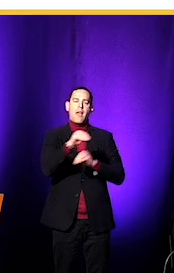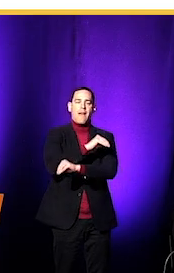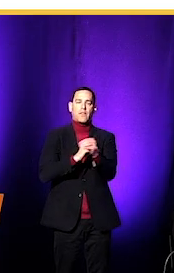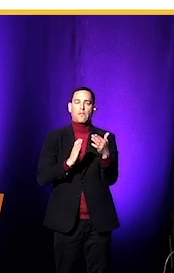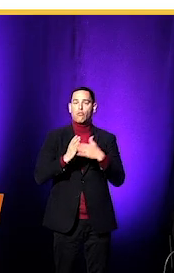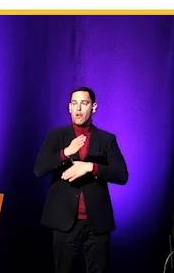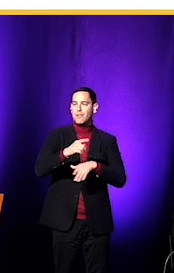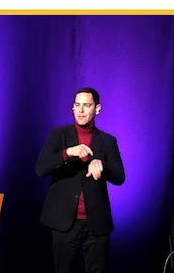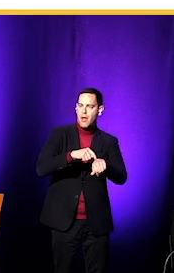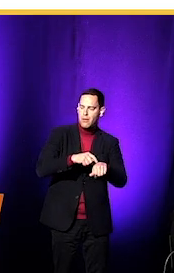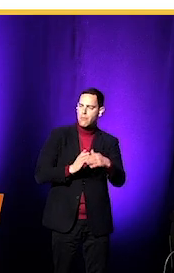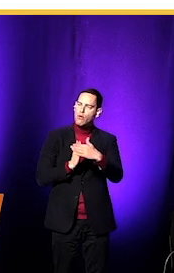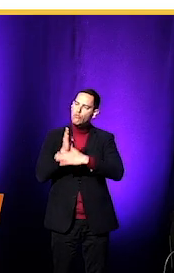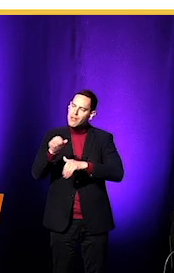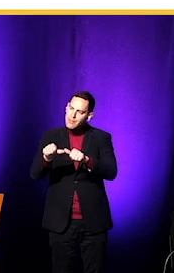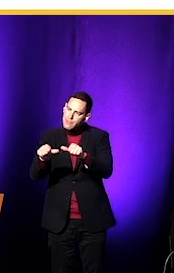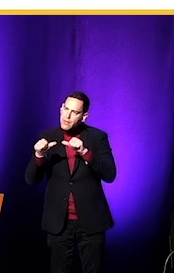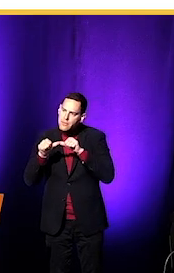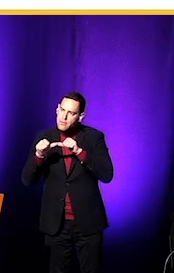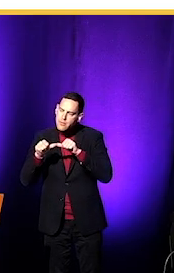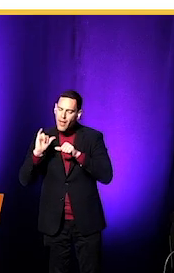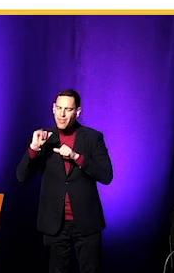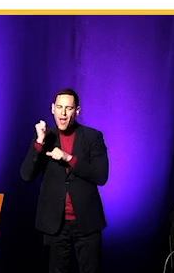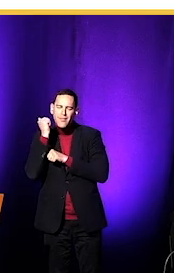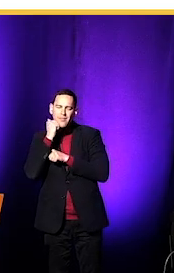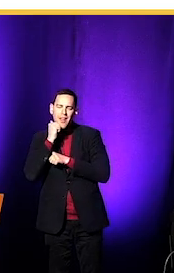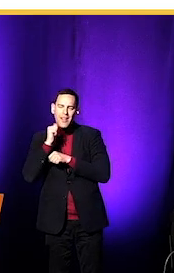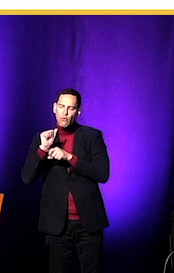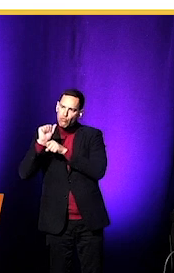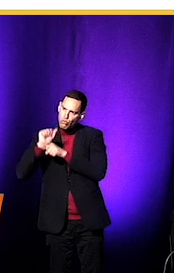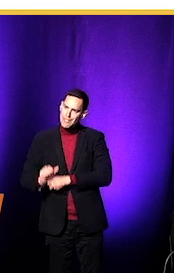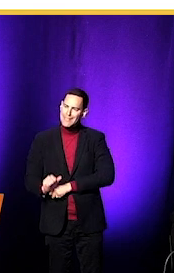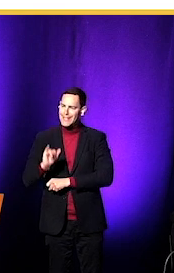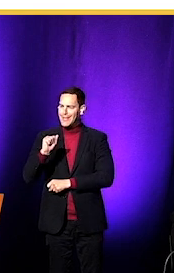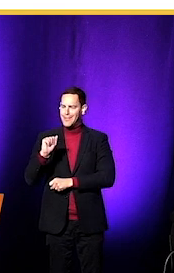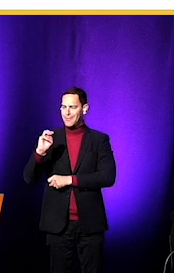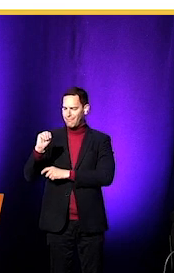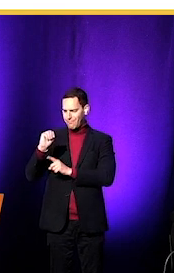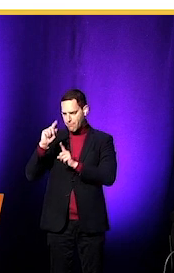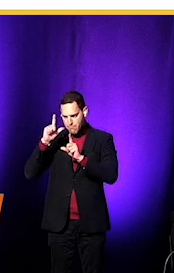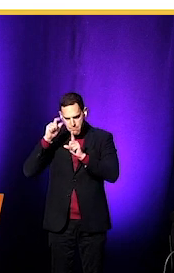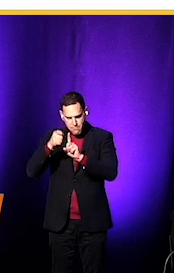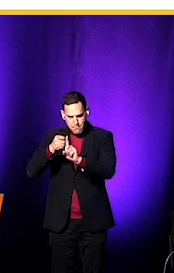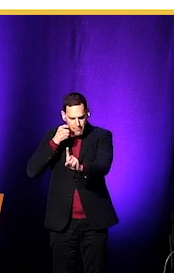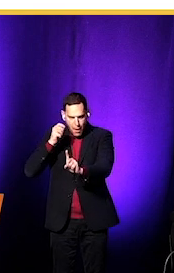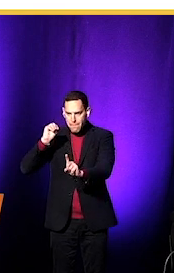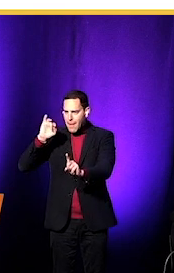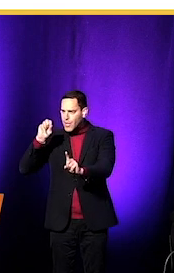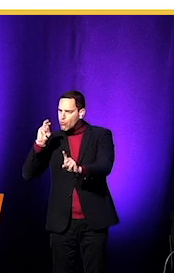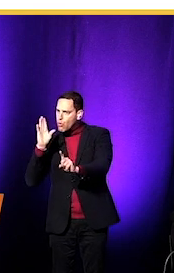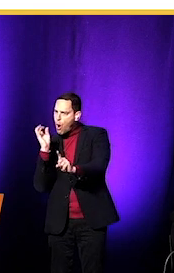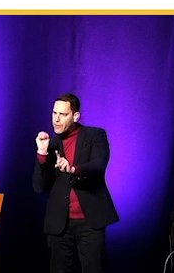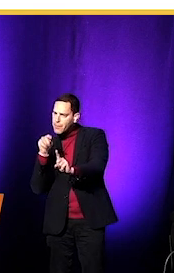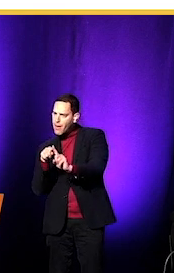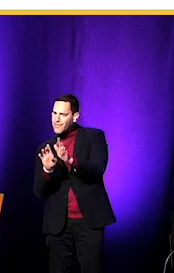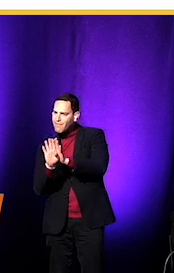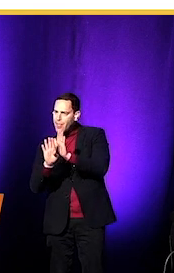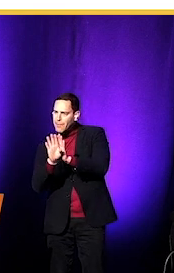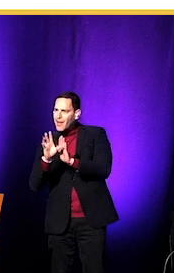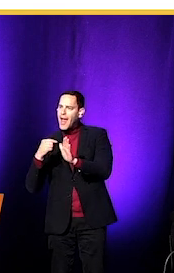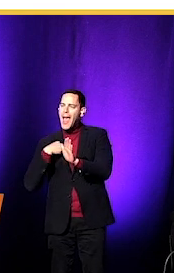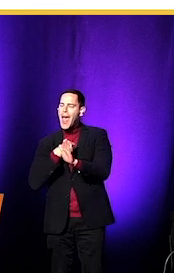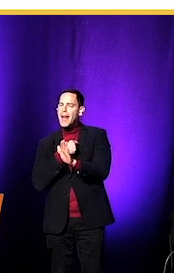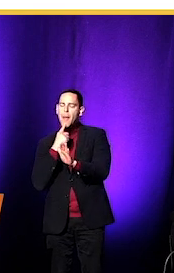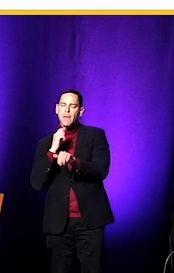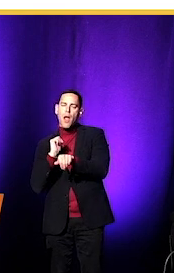daily routines as micro-contexts of development, which become laminated in the mutually constitutive role with